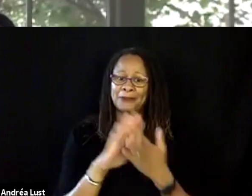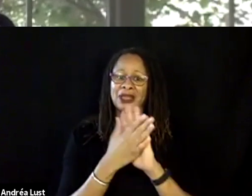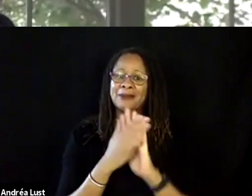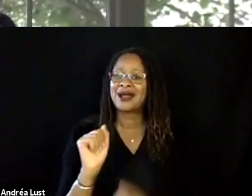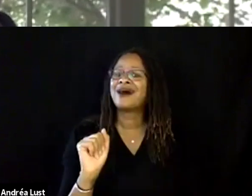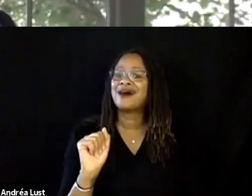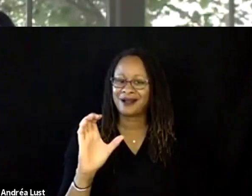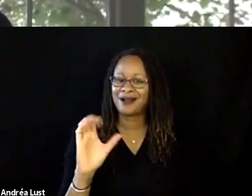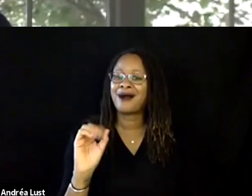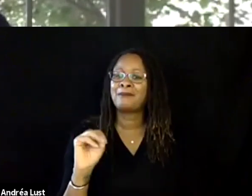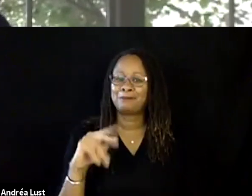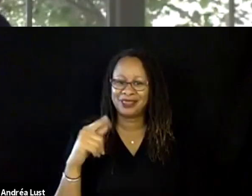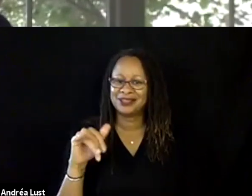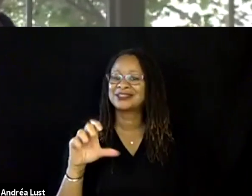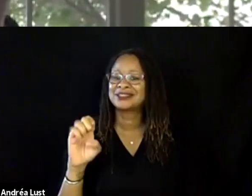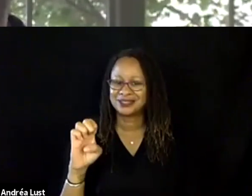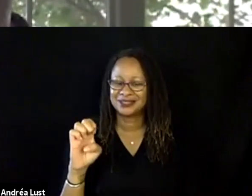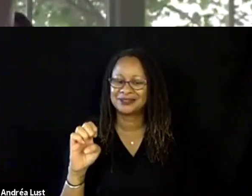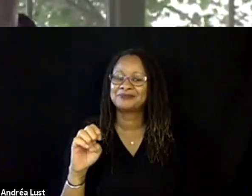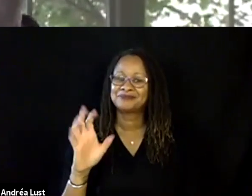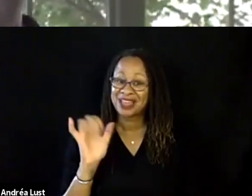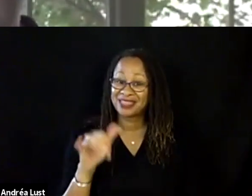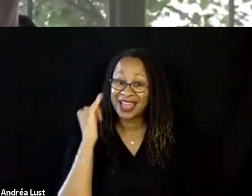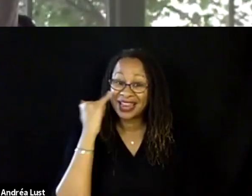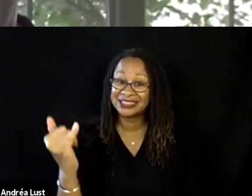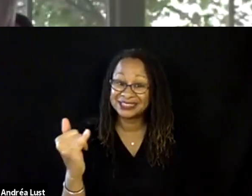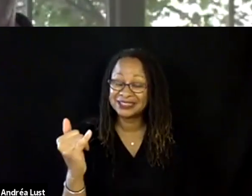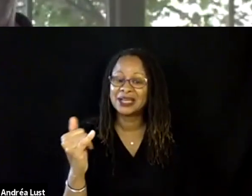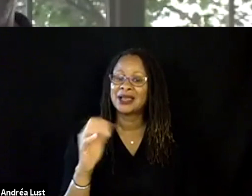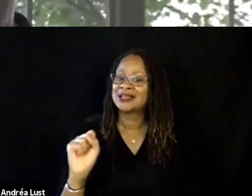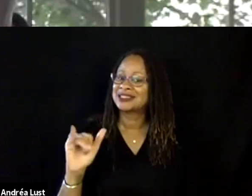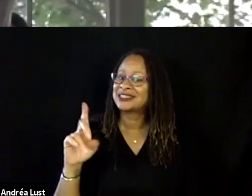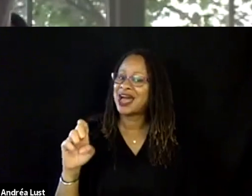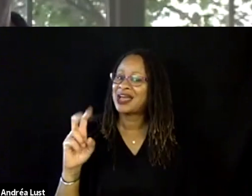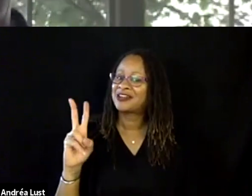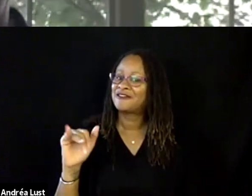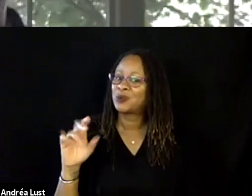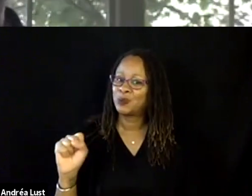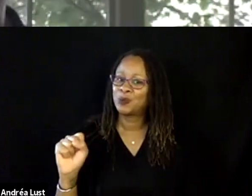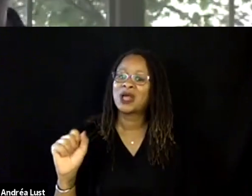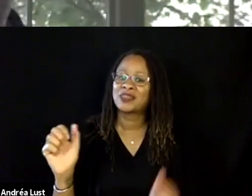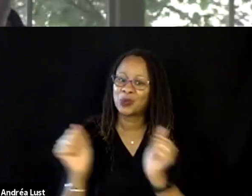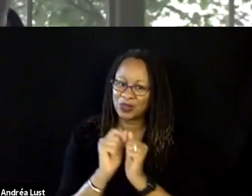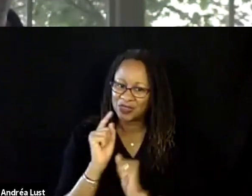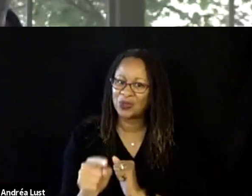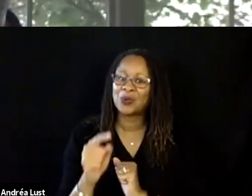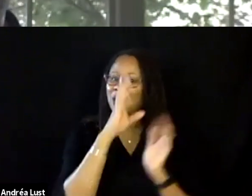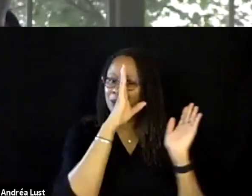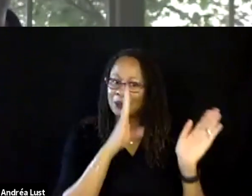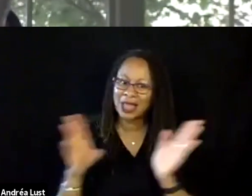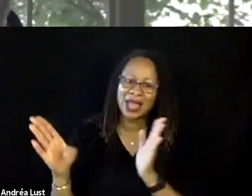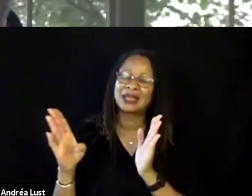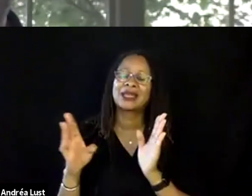ally. And the idea of an accomplice is that that person is beside you. They are in the trench with you, and you are planning and plotting to